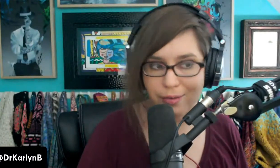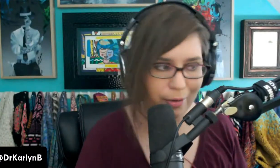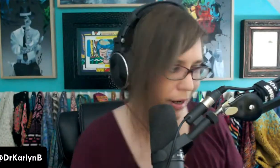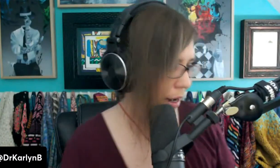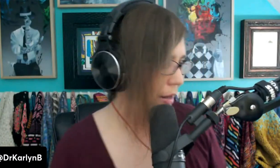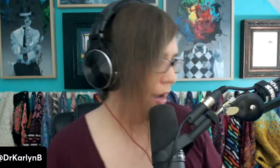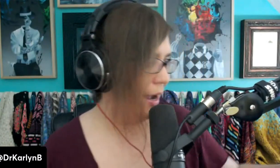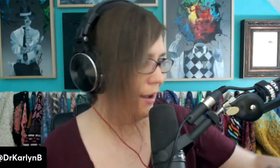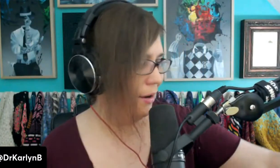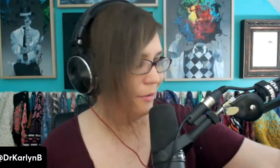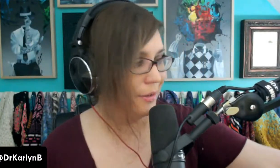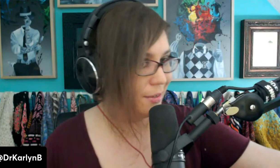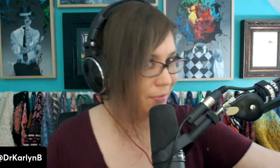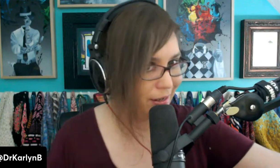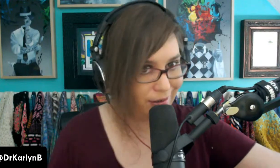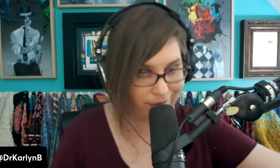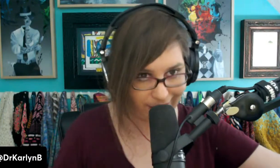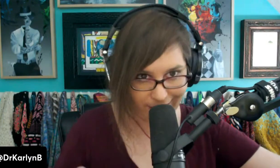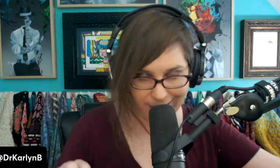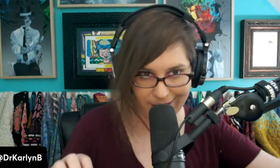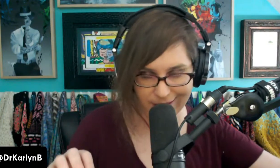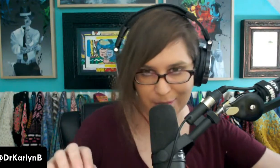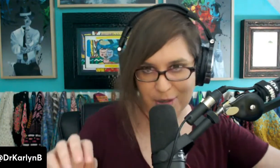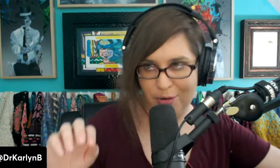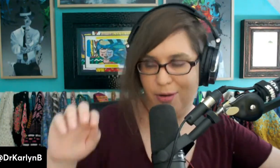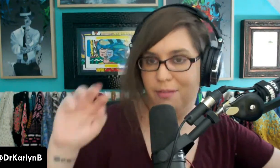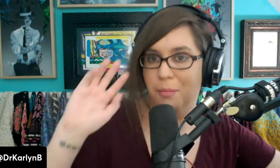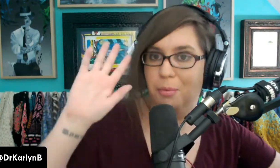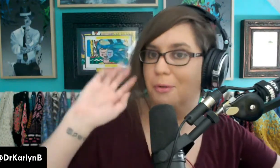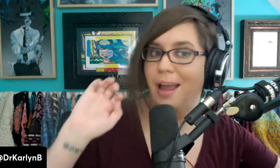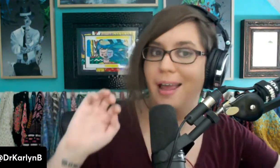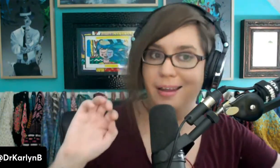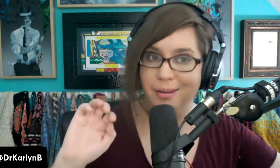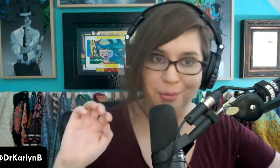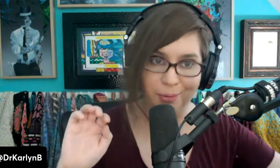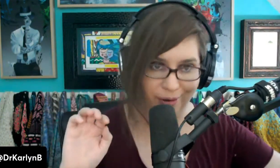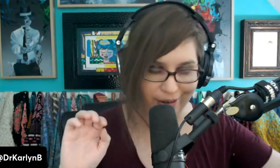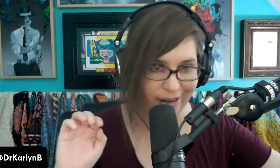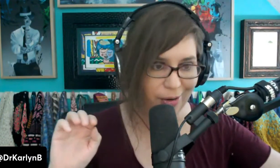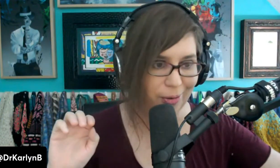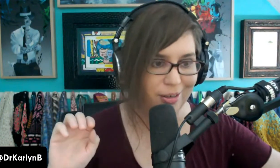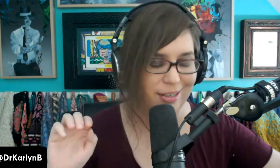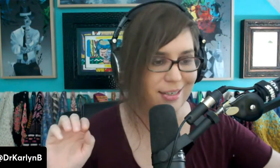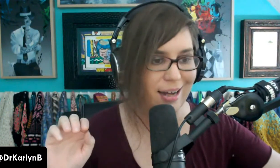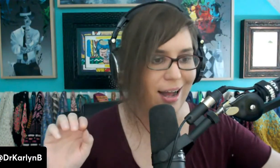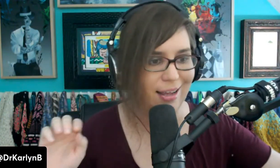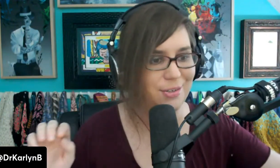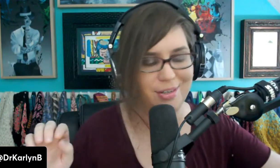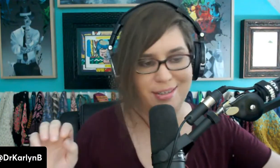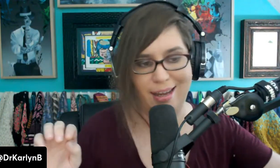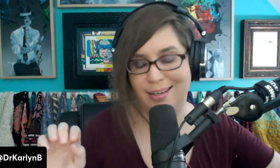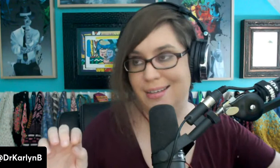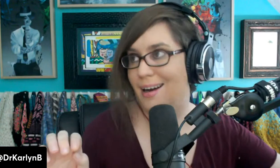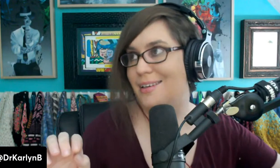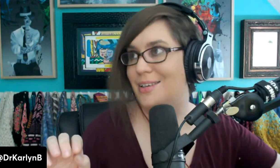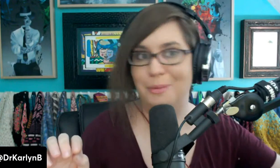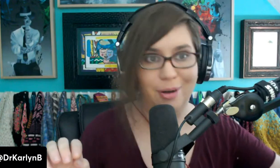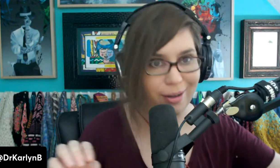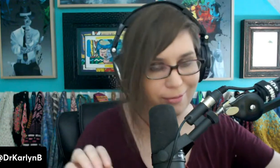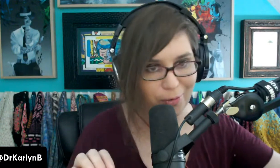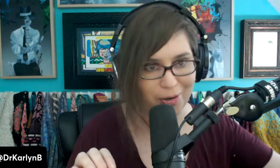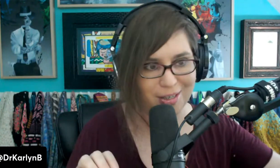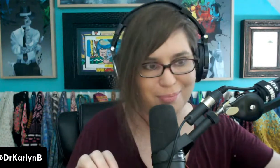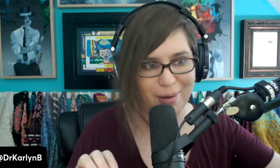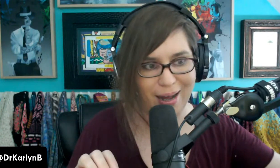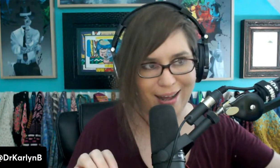Hello, everyone. I always feel like I need some sort of beret or disguise, just like Natasha